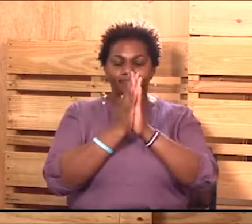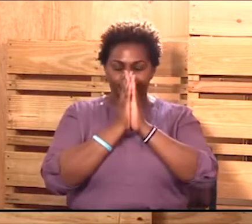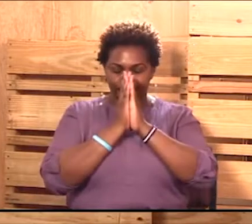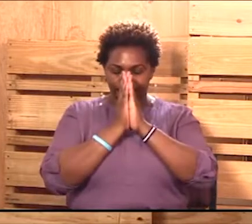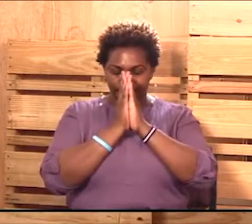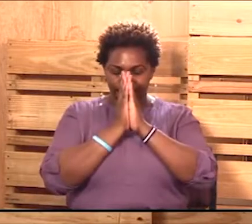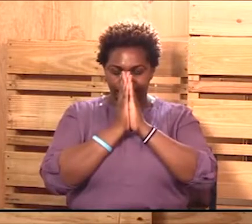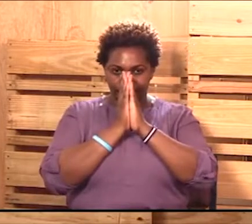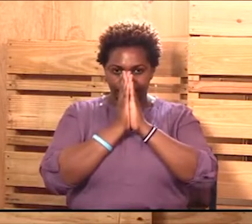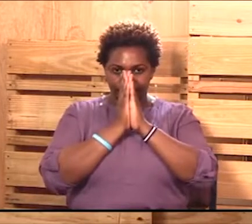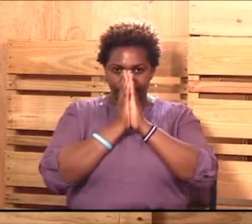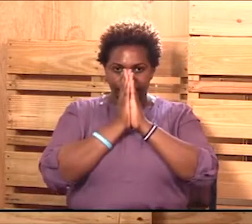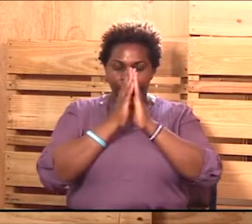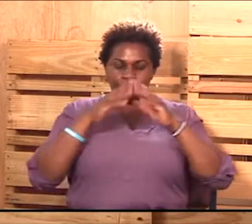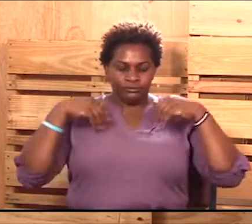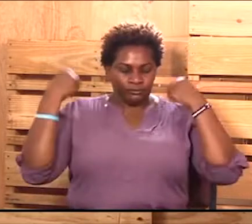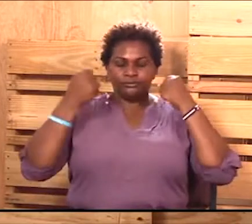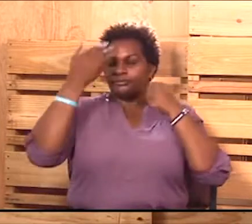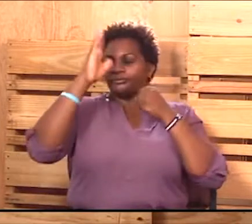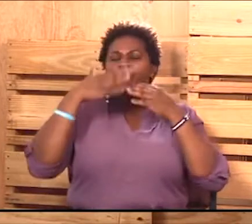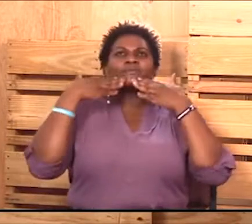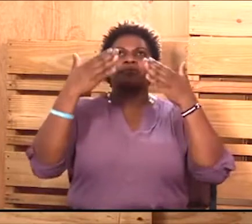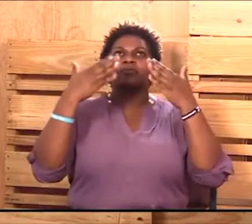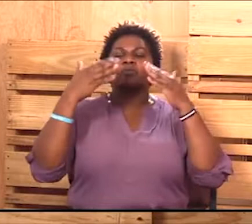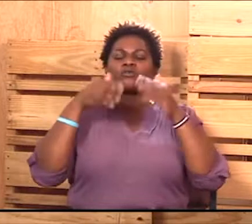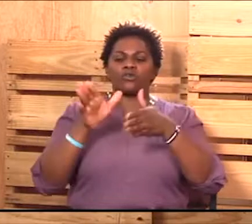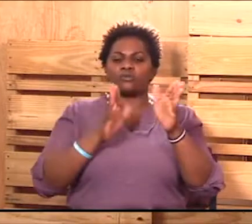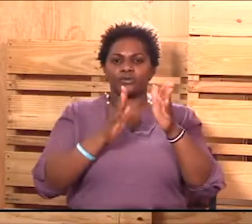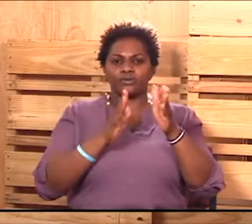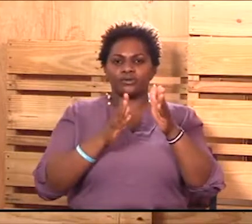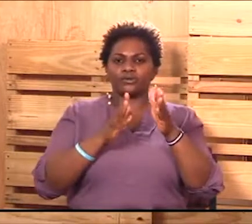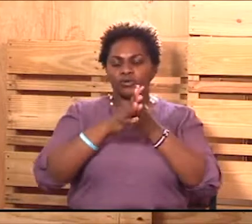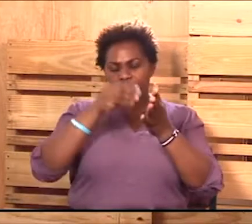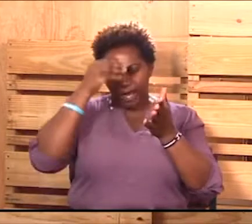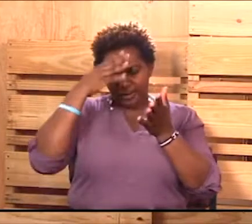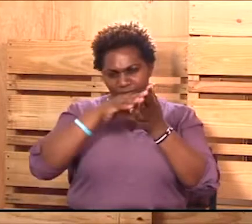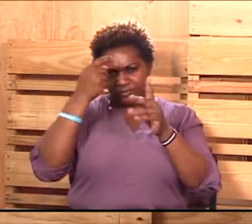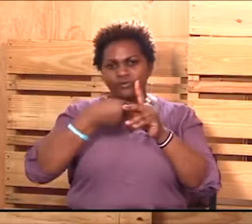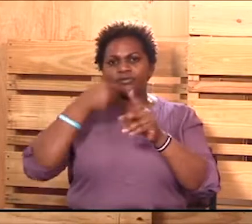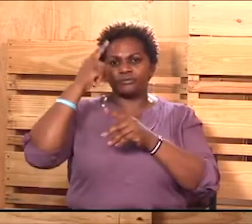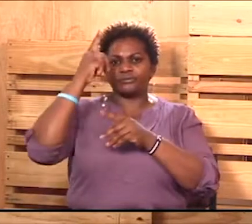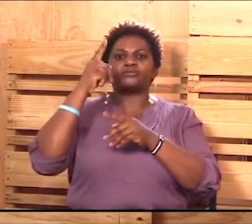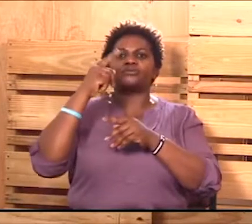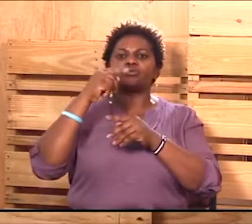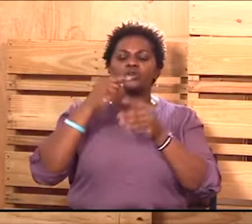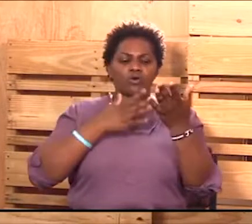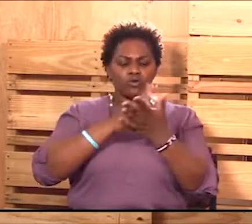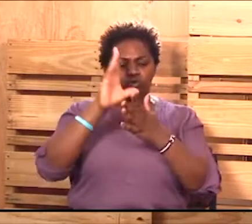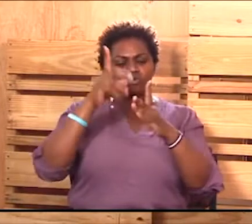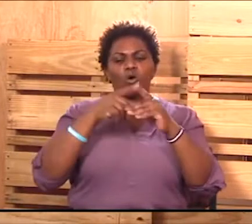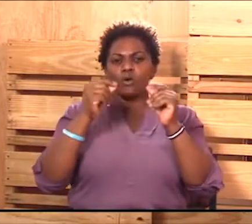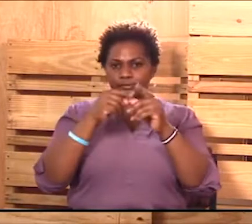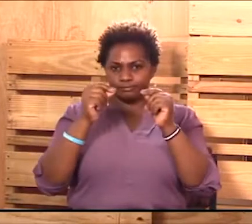pray. Almighty God, we thank you for the opportunity to learn from you and to go through your